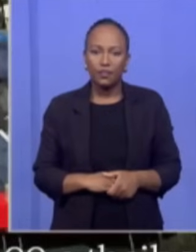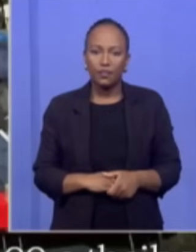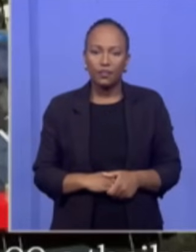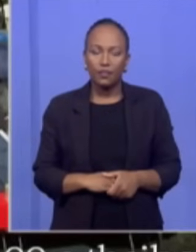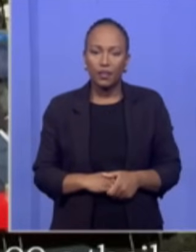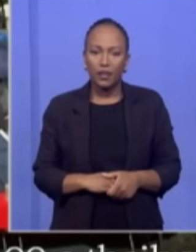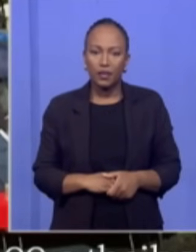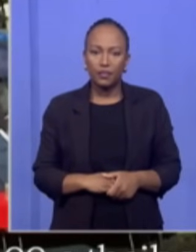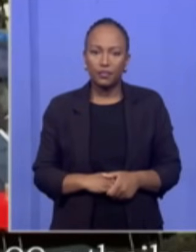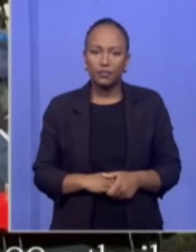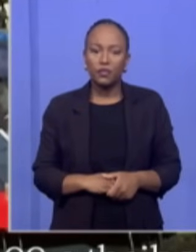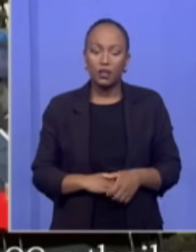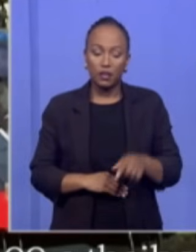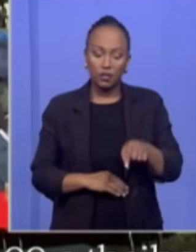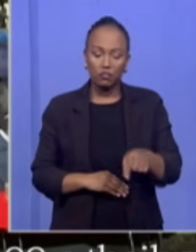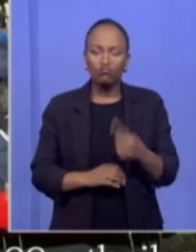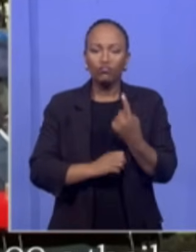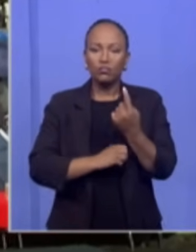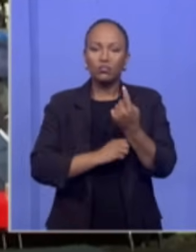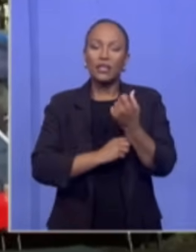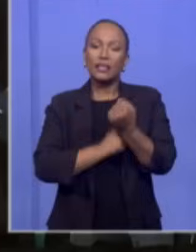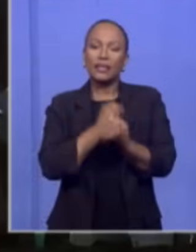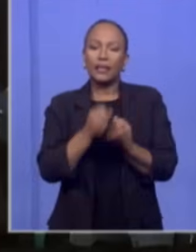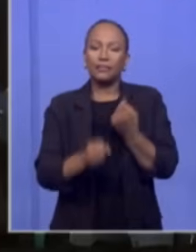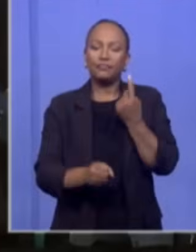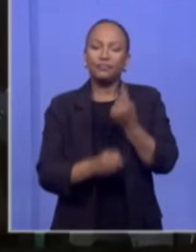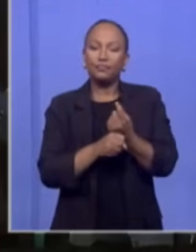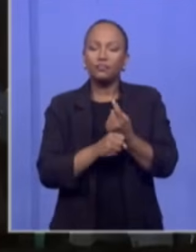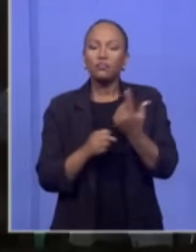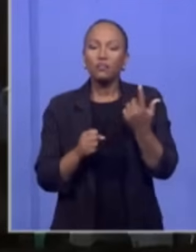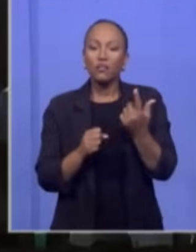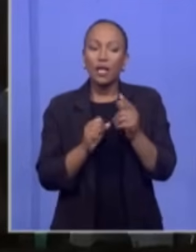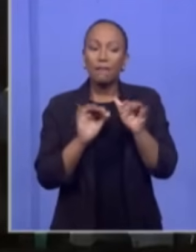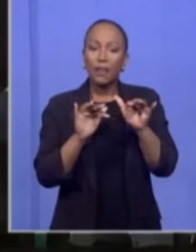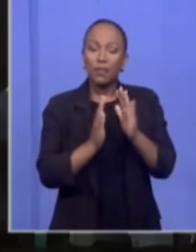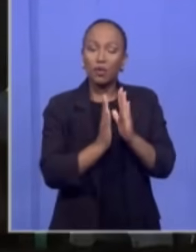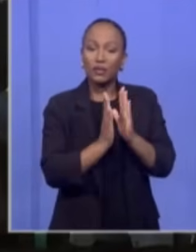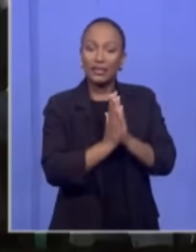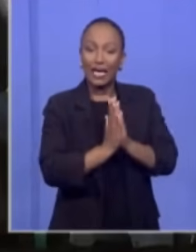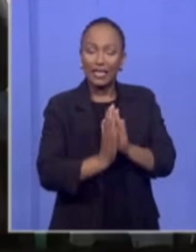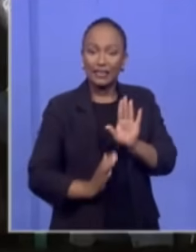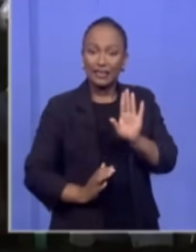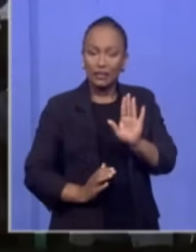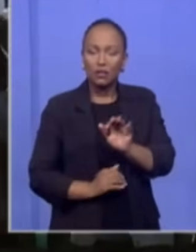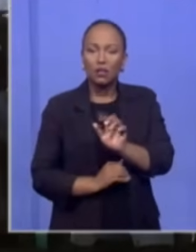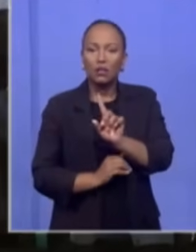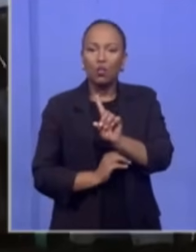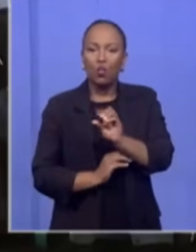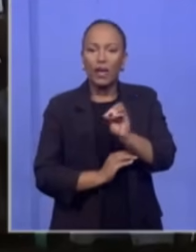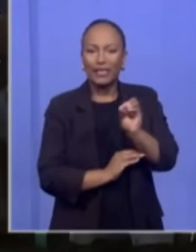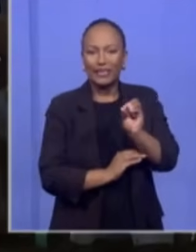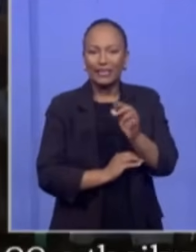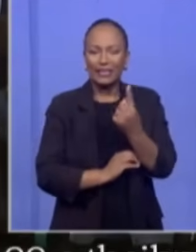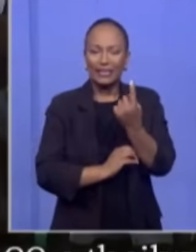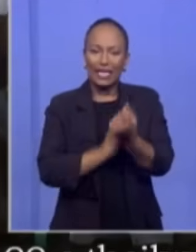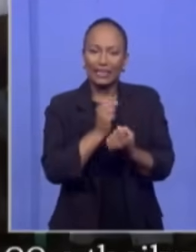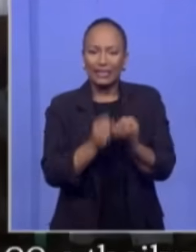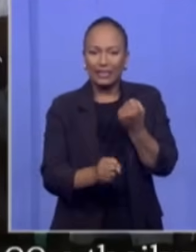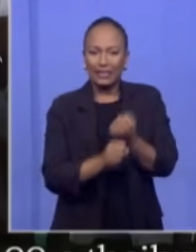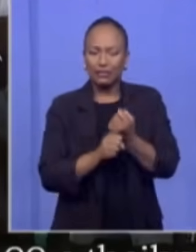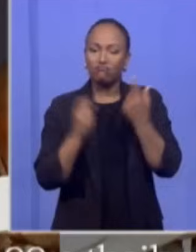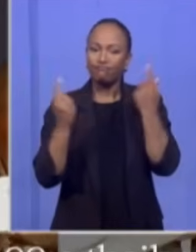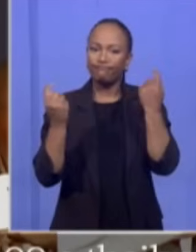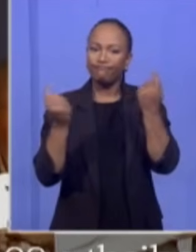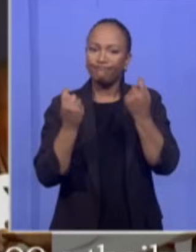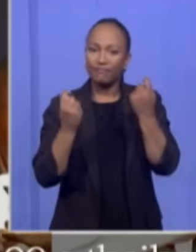Selemo sena ke se kgetheileng ho ba kerekeng ena ka e tla keteka dilemo tse 100 e ne e thehwe. Kereke ya